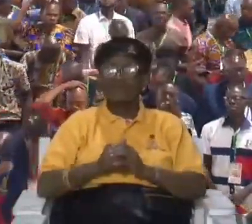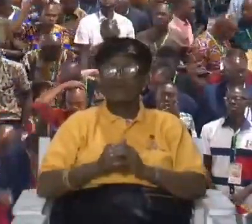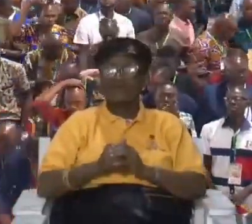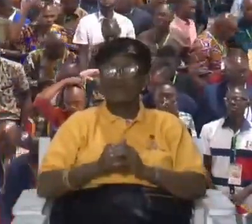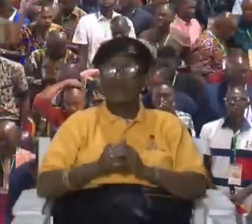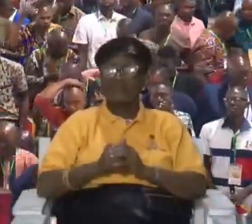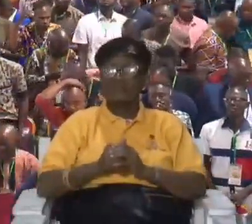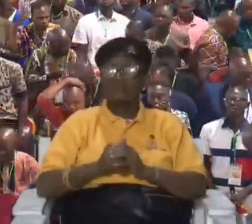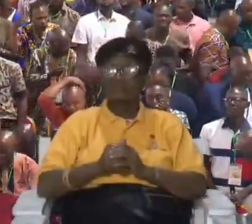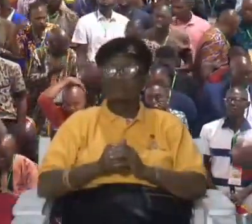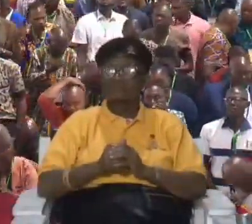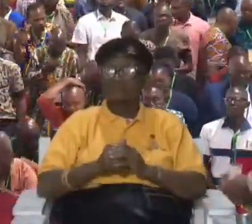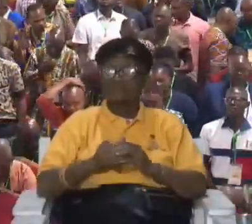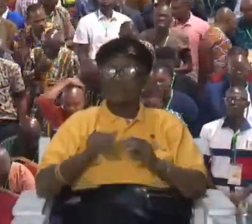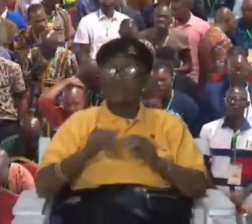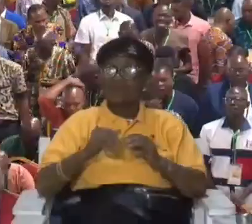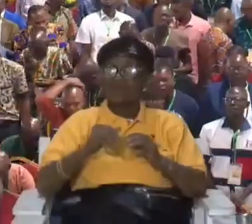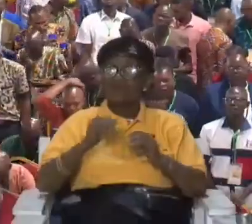Amen. Thank you, Father.